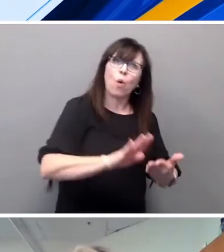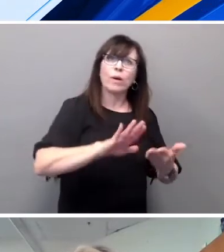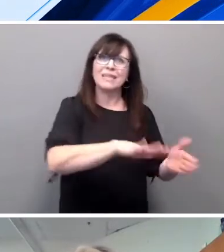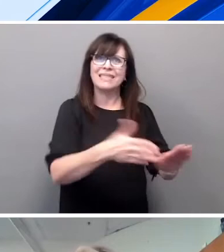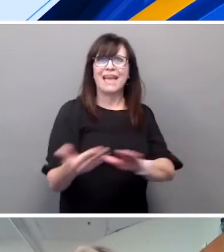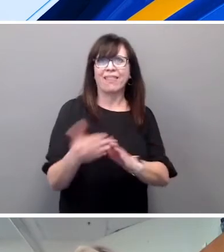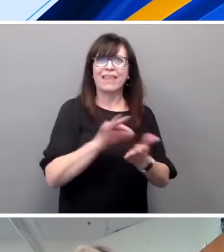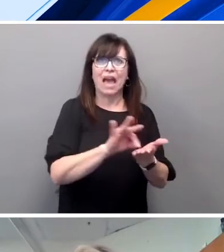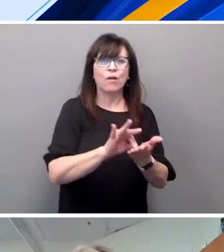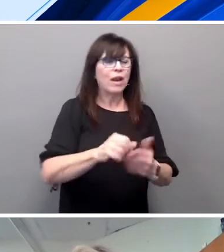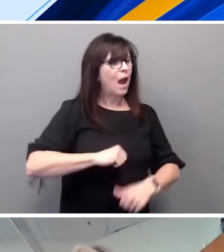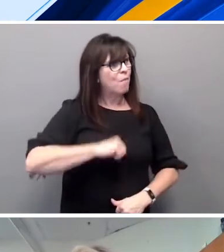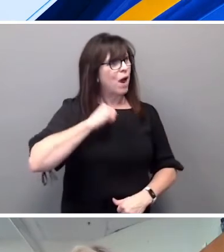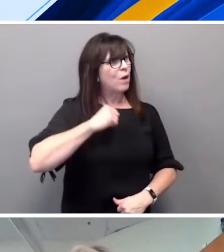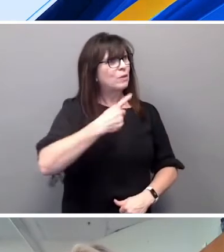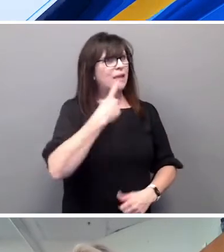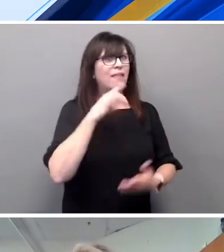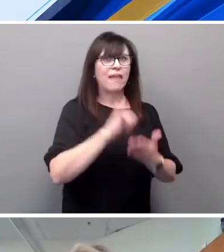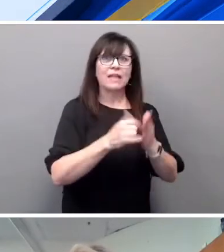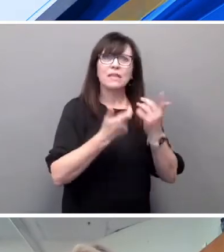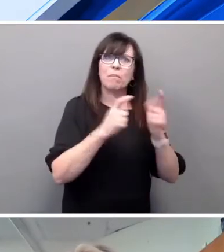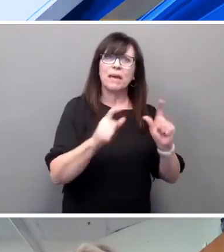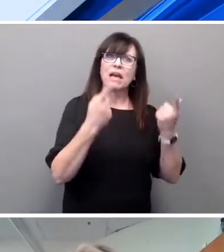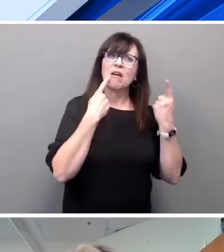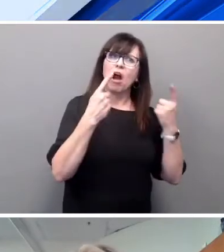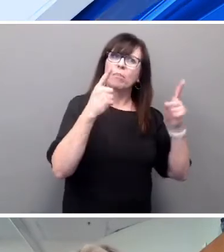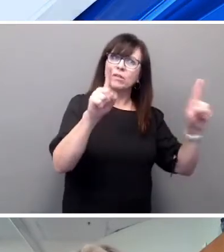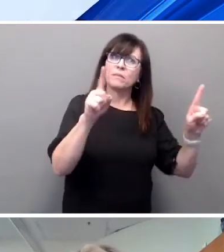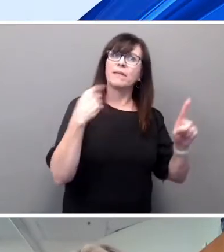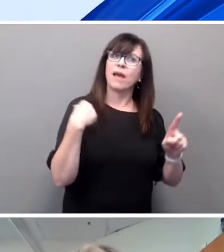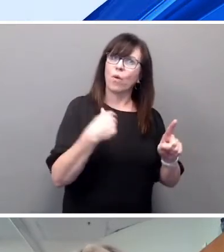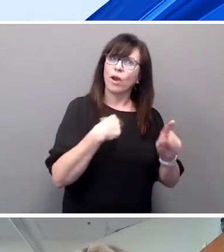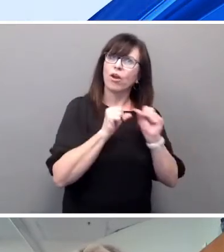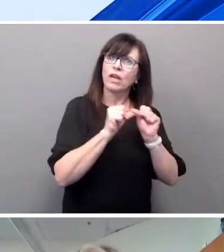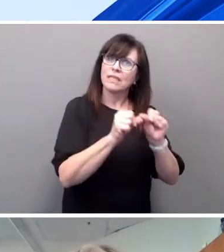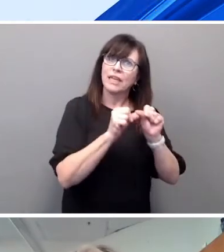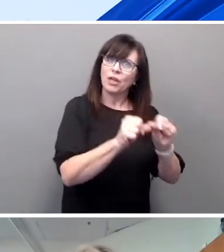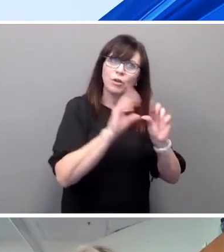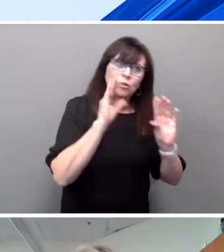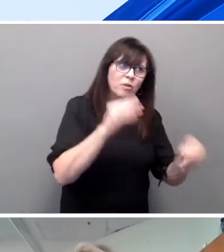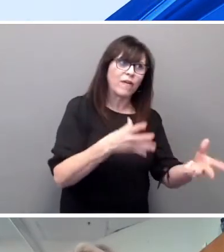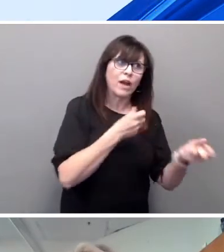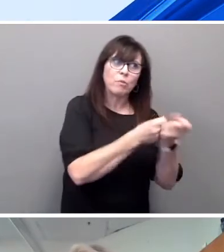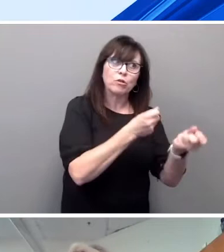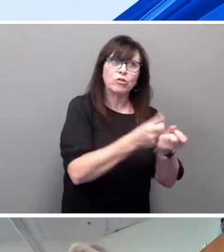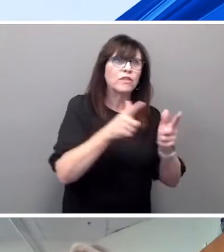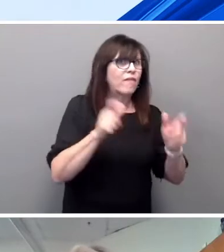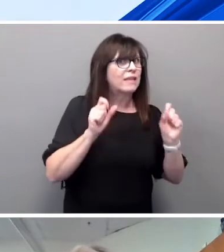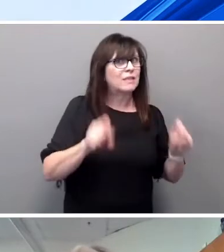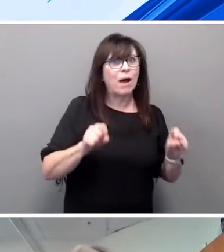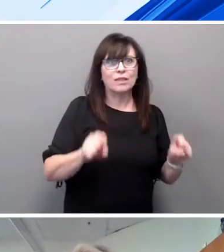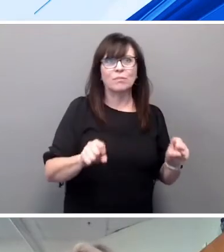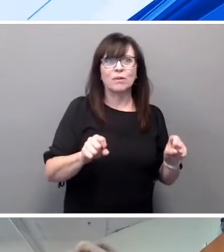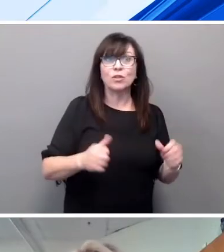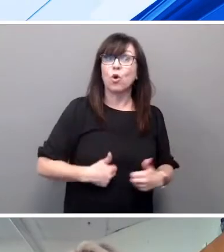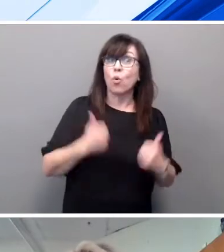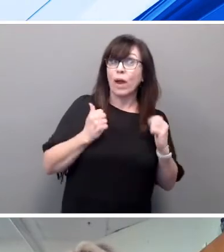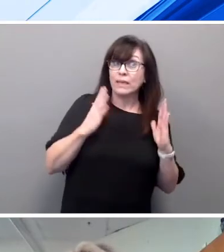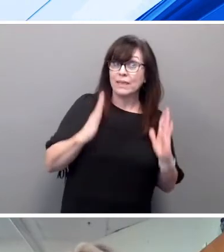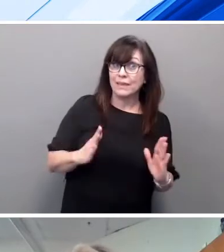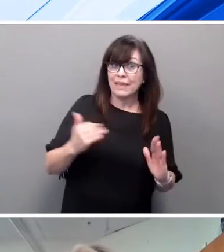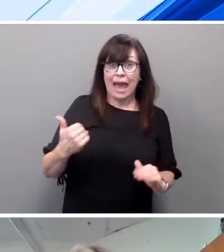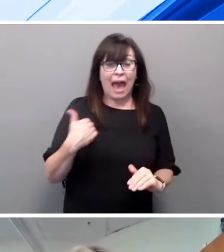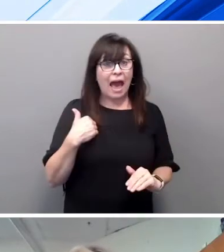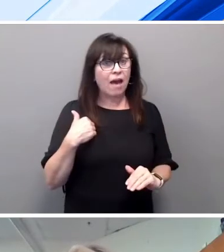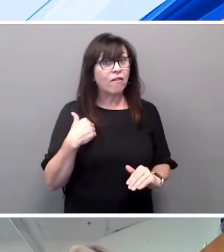say that this is one of our accomplishments, and we're continuing to roll out those boosters as quickly as we can, so that residents have not only a